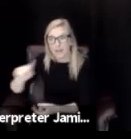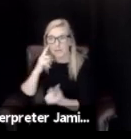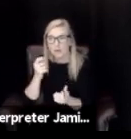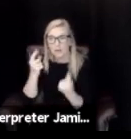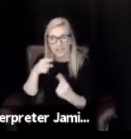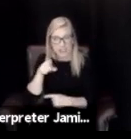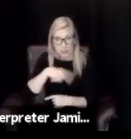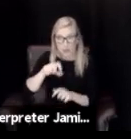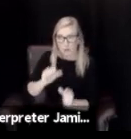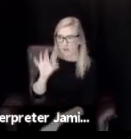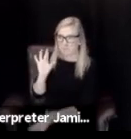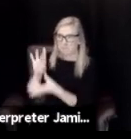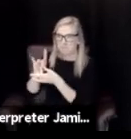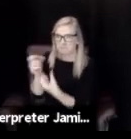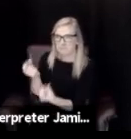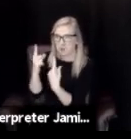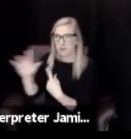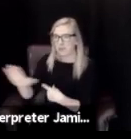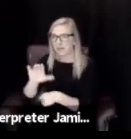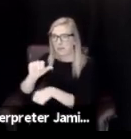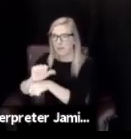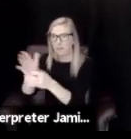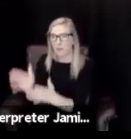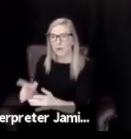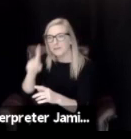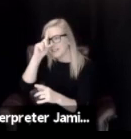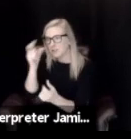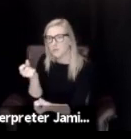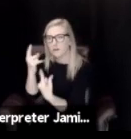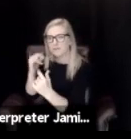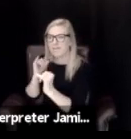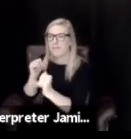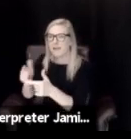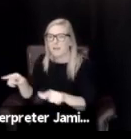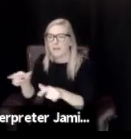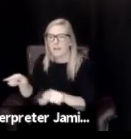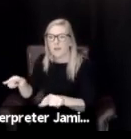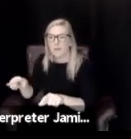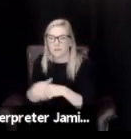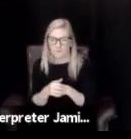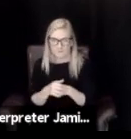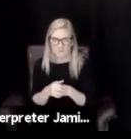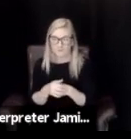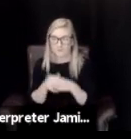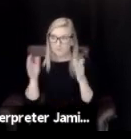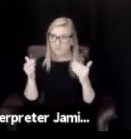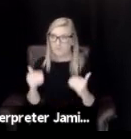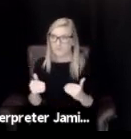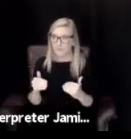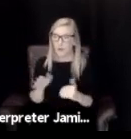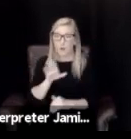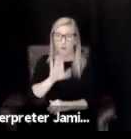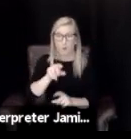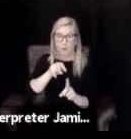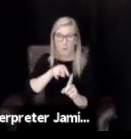and connect their employees. And then next, your perspective is their perspective. So it doesn't